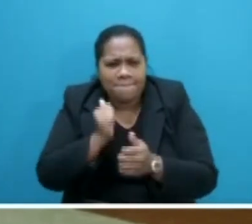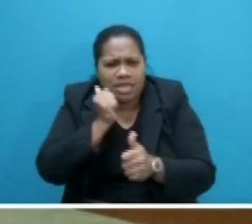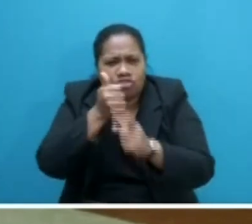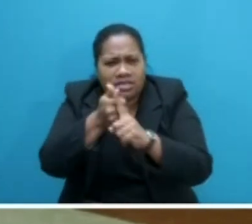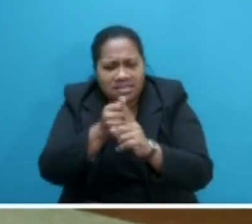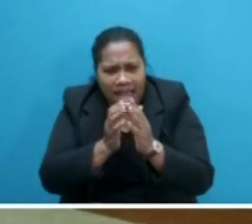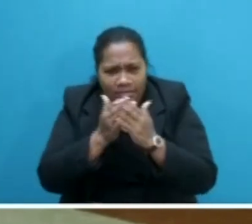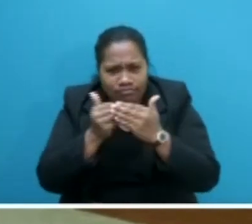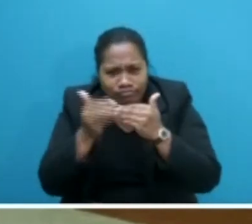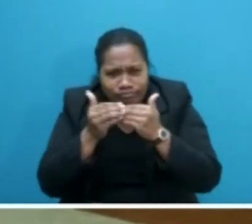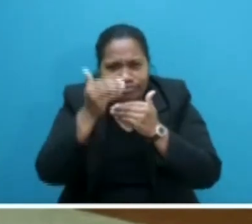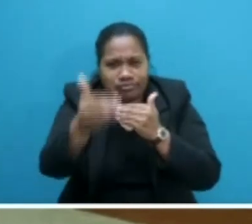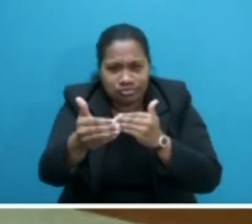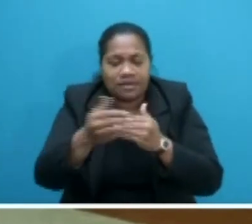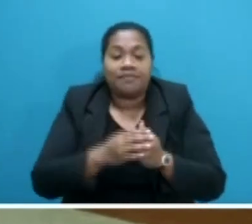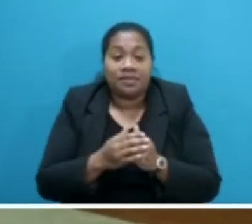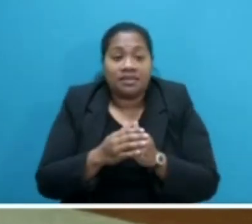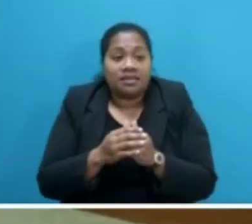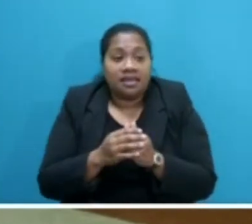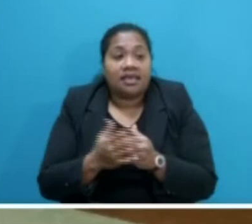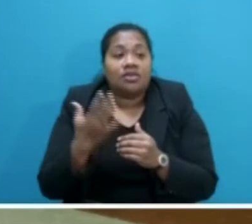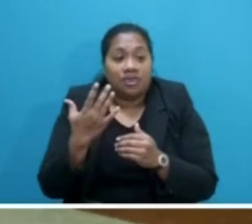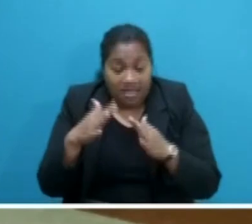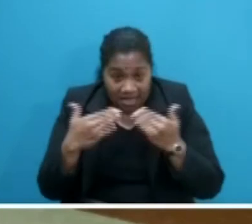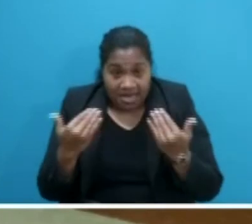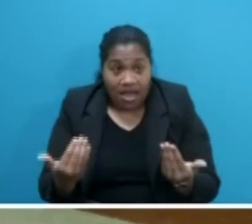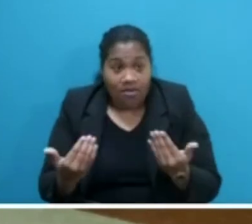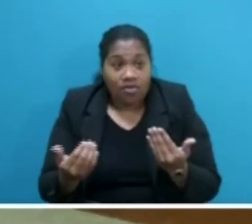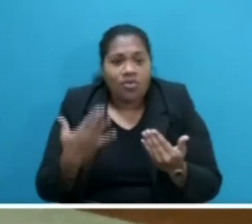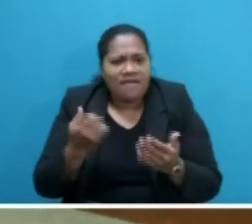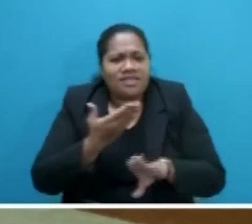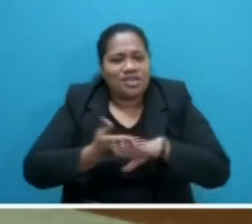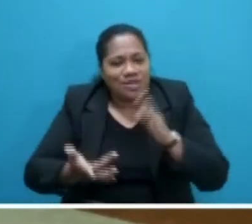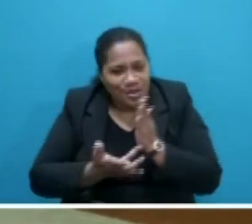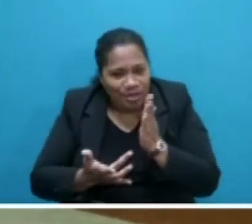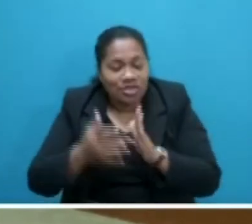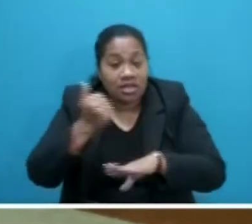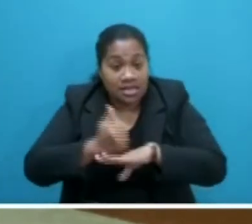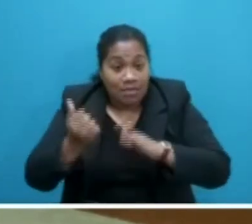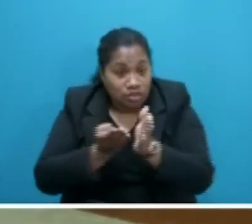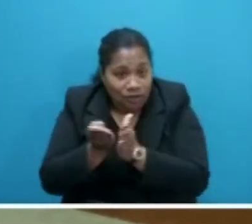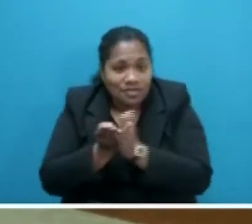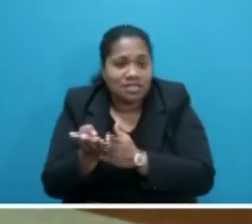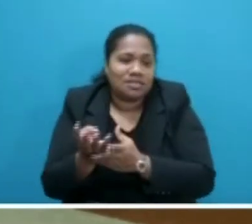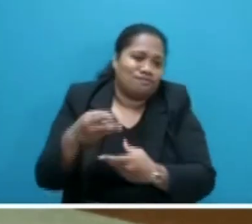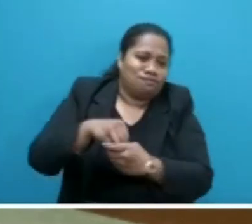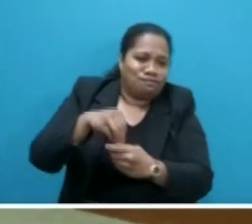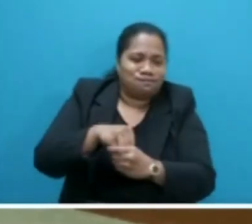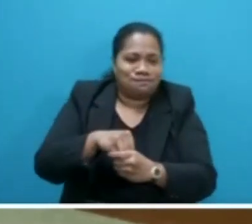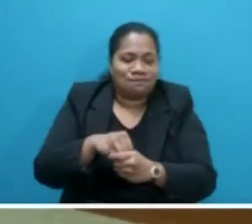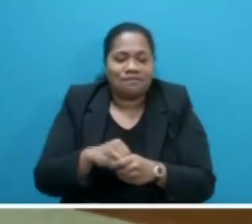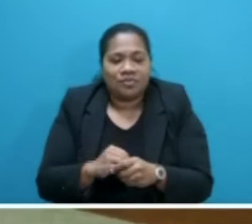ever seen. And on top of that, we're embracing new technology, we're bringing government services online. We're deepening